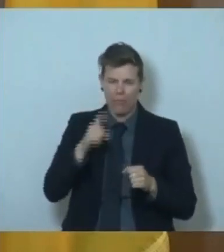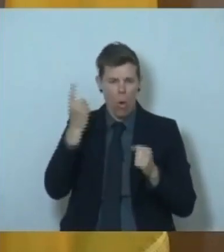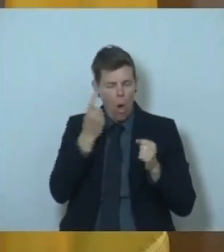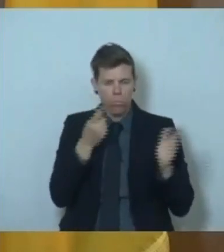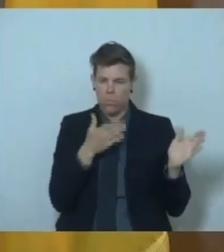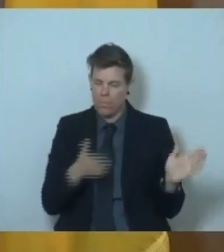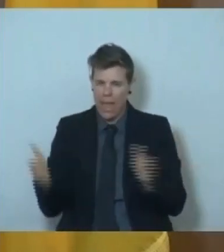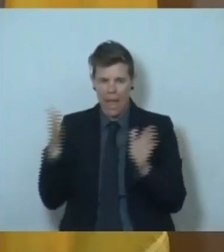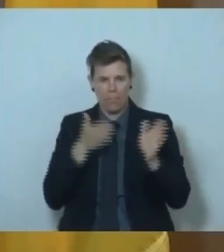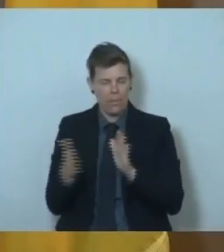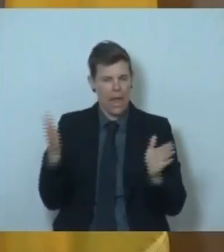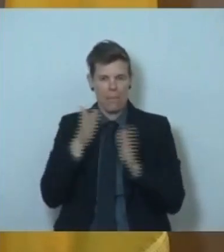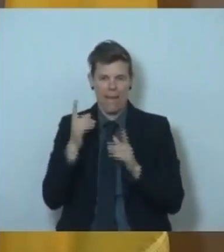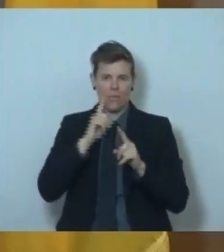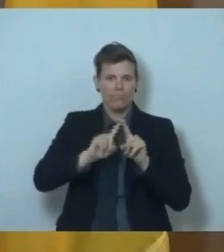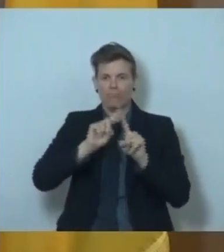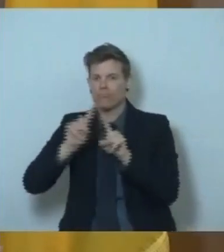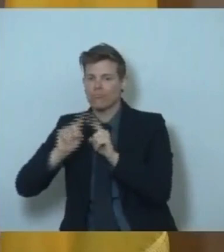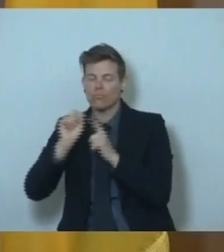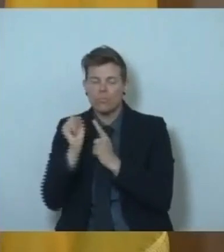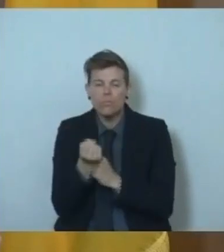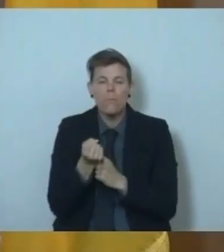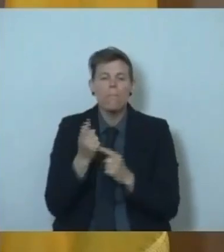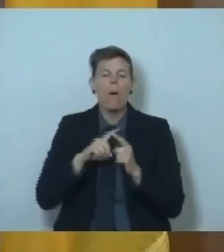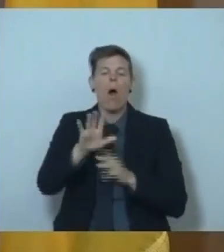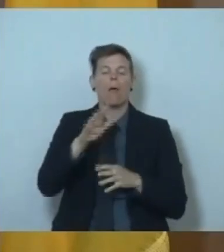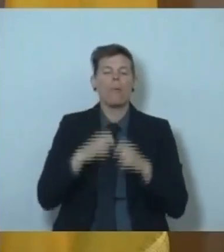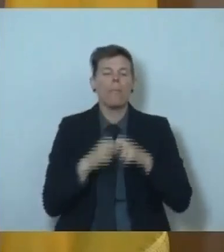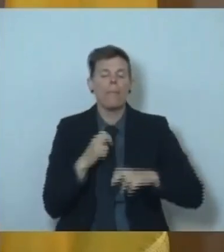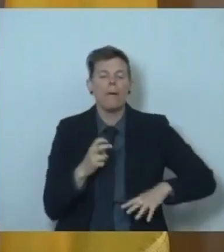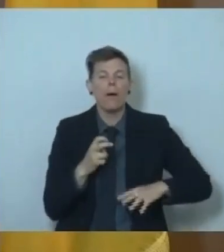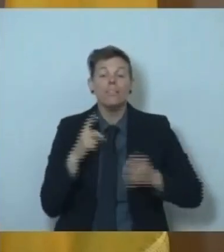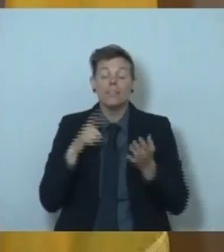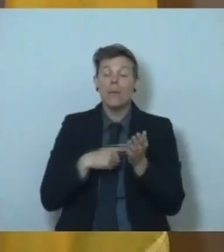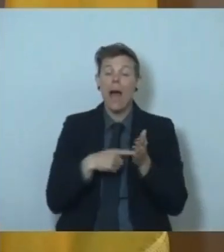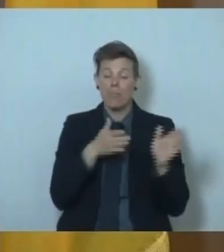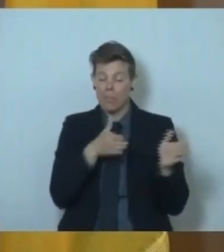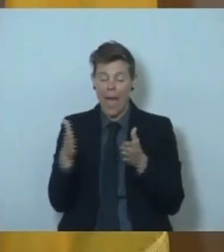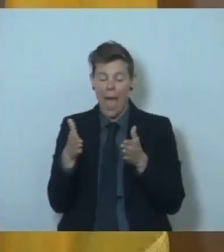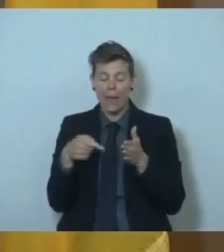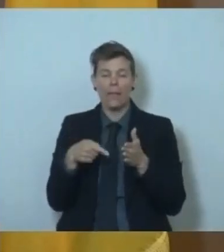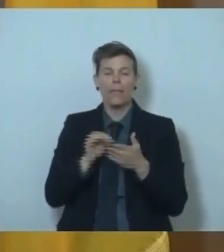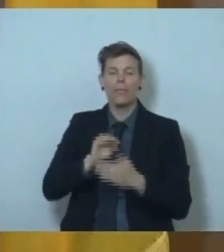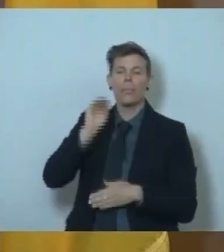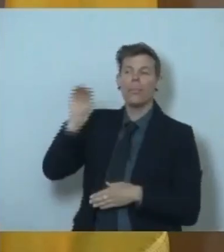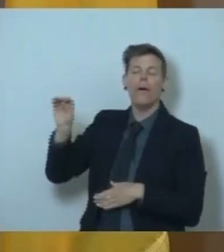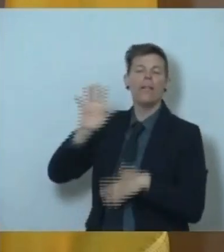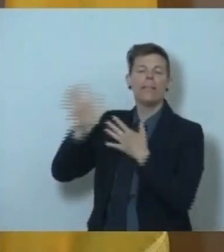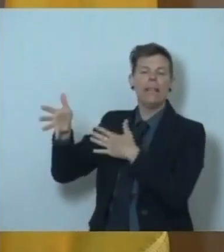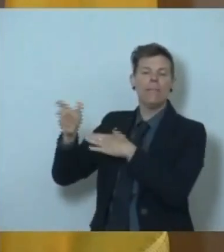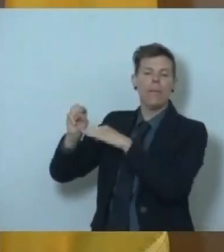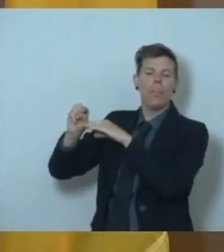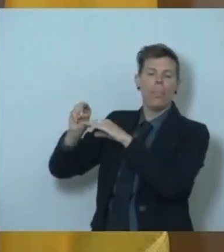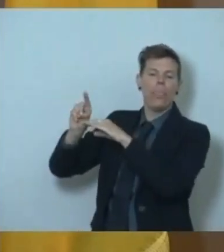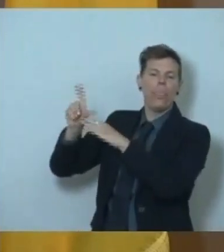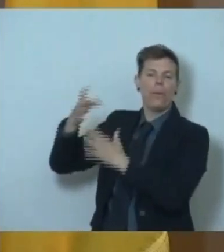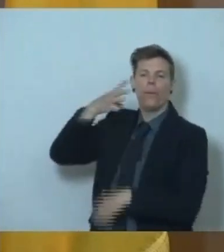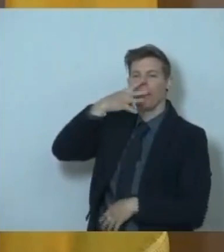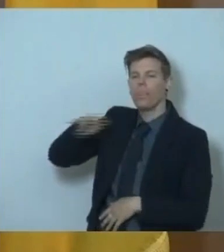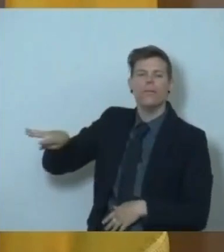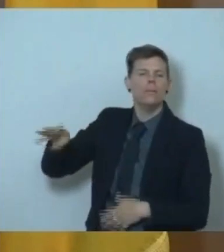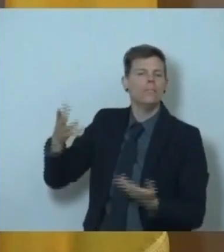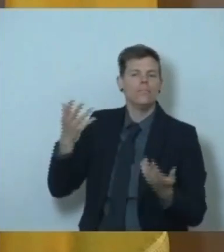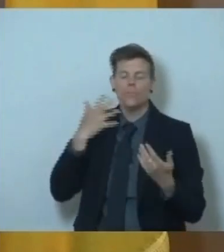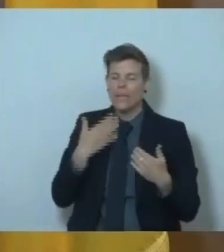shelf is it is very easy for any administration, including the last one, to be stagnant. In fact, I was worried